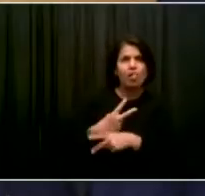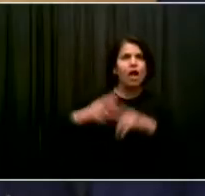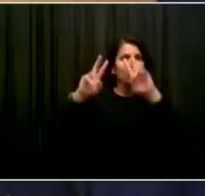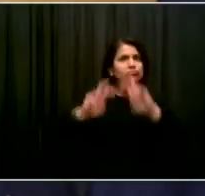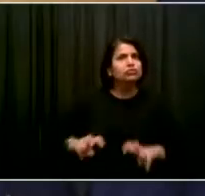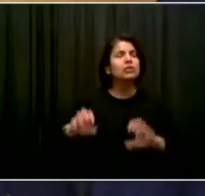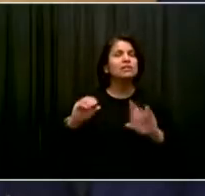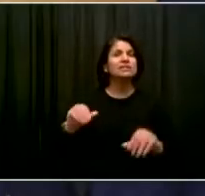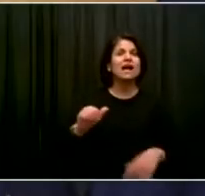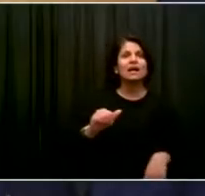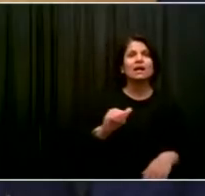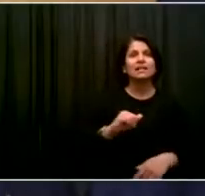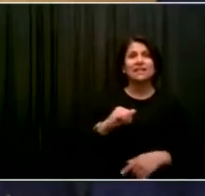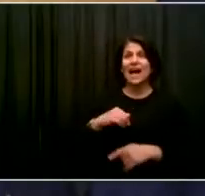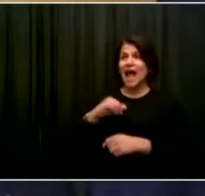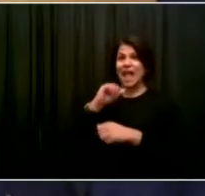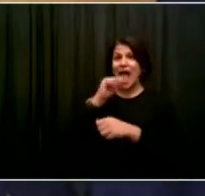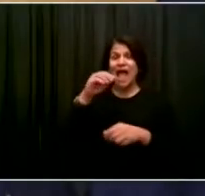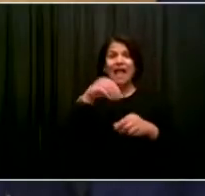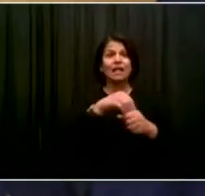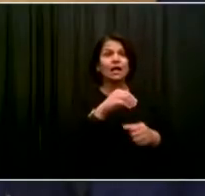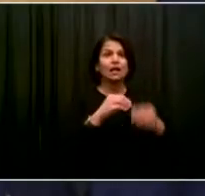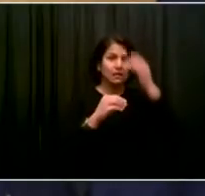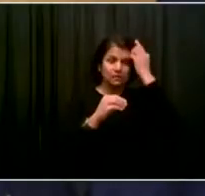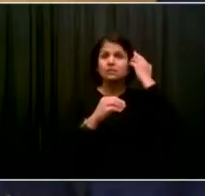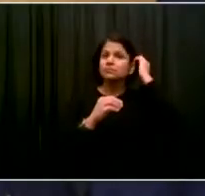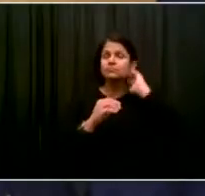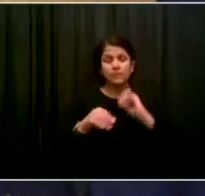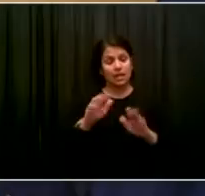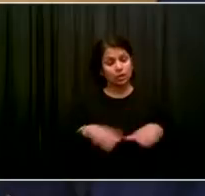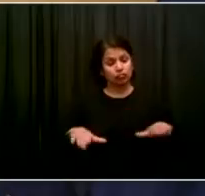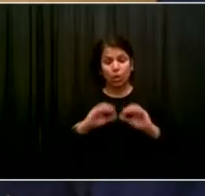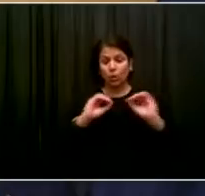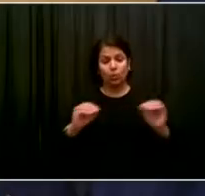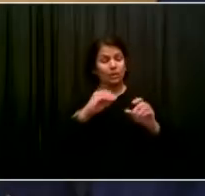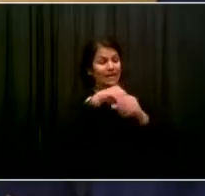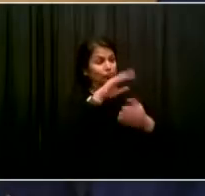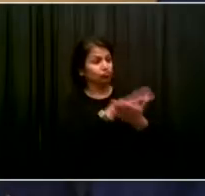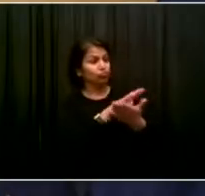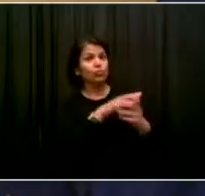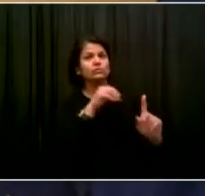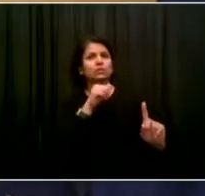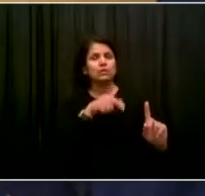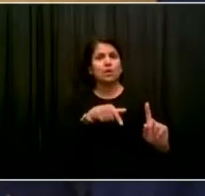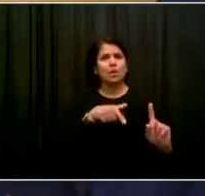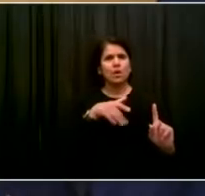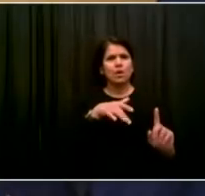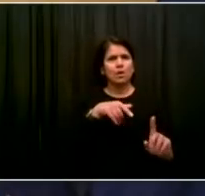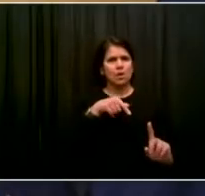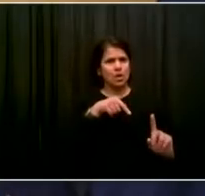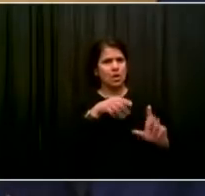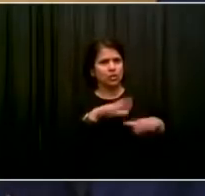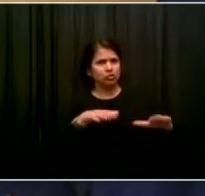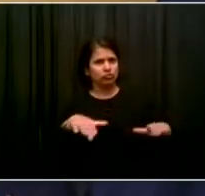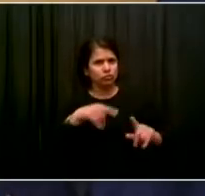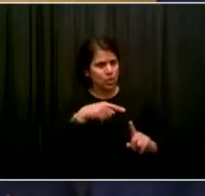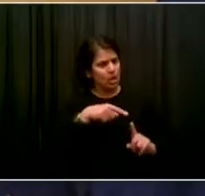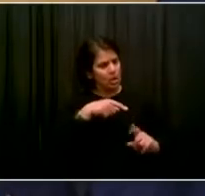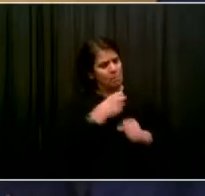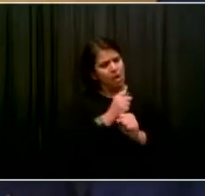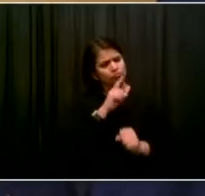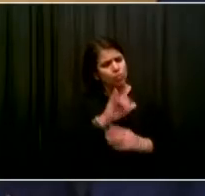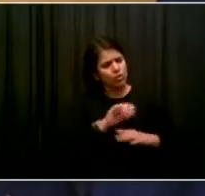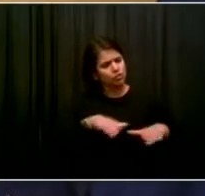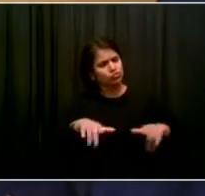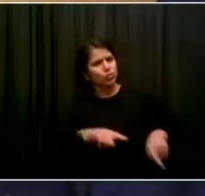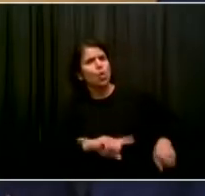that are not positive, to see if there's some things happening at home that we need to give assistance to. We're going to